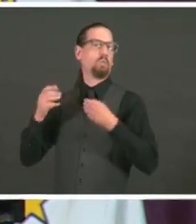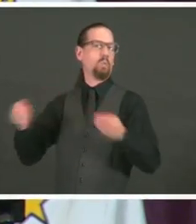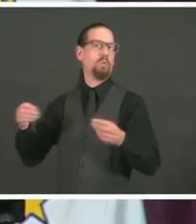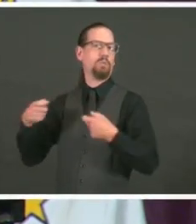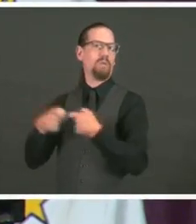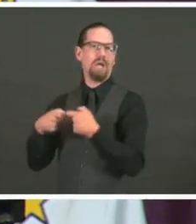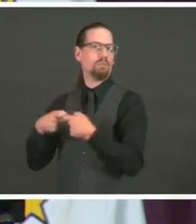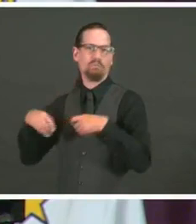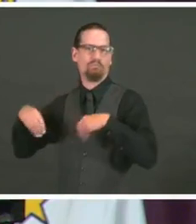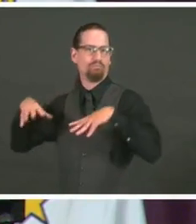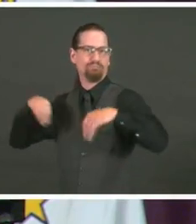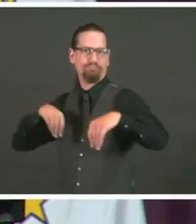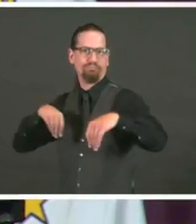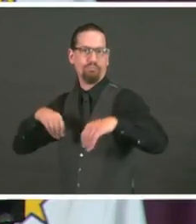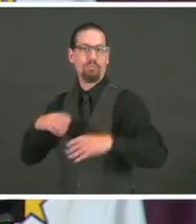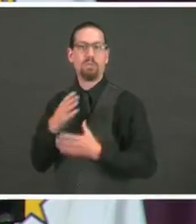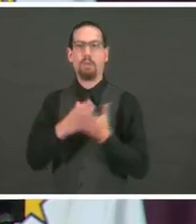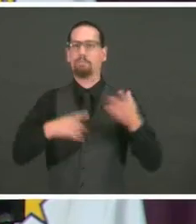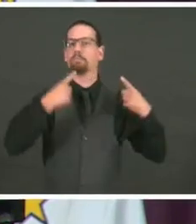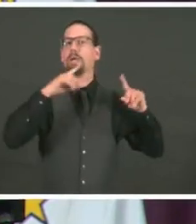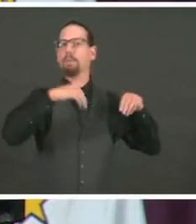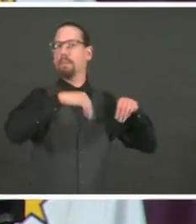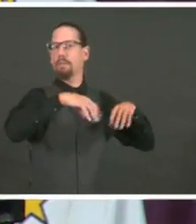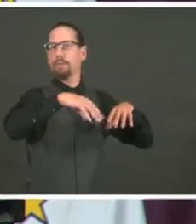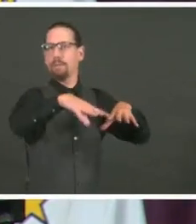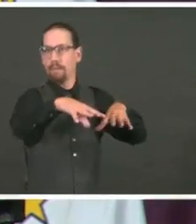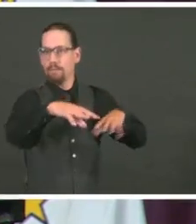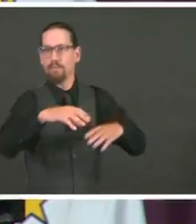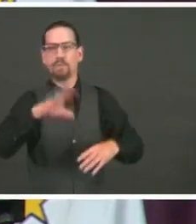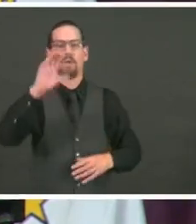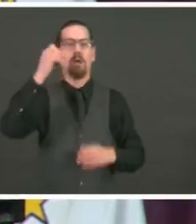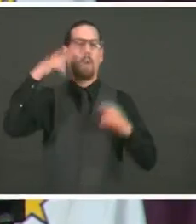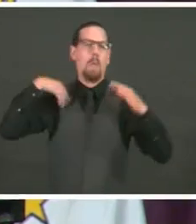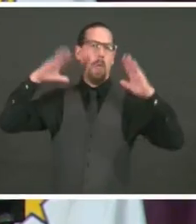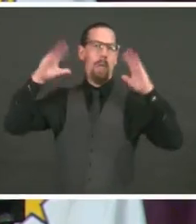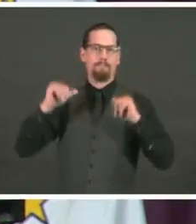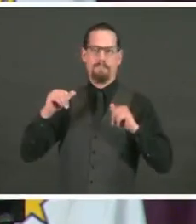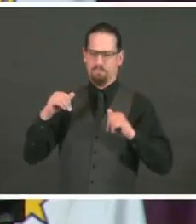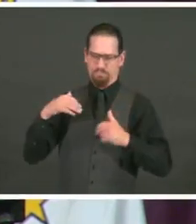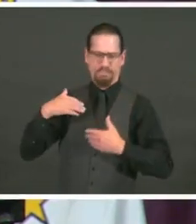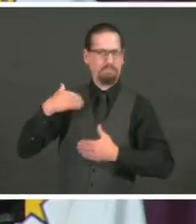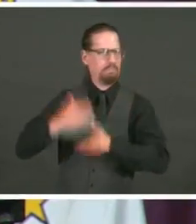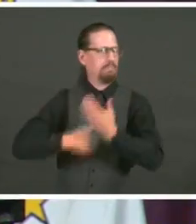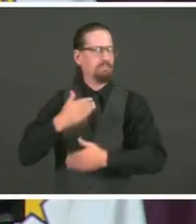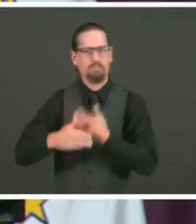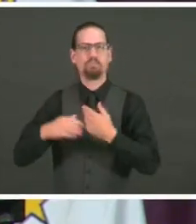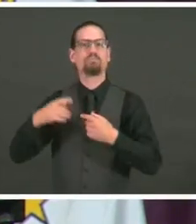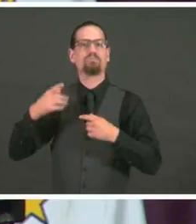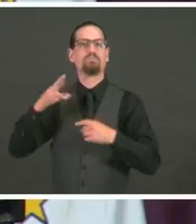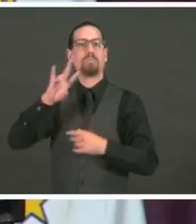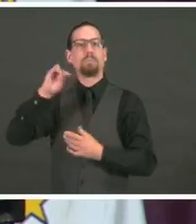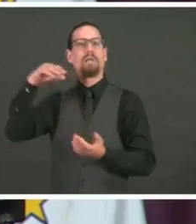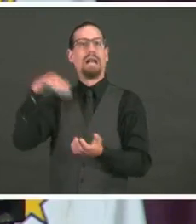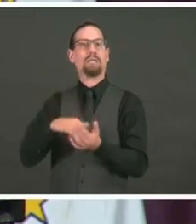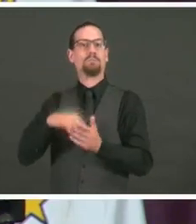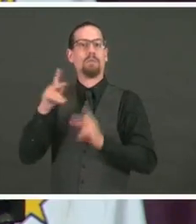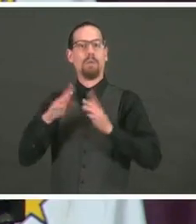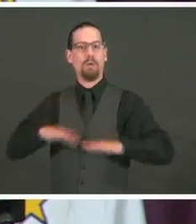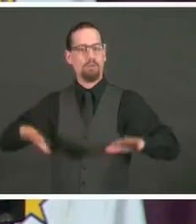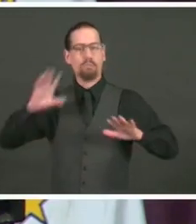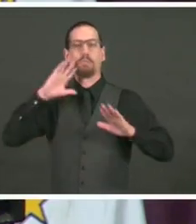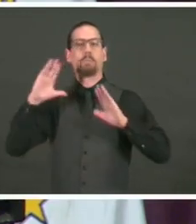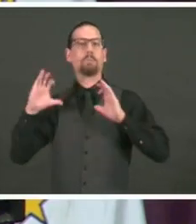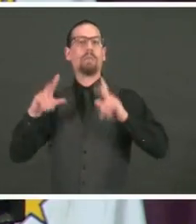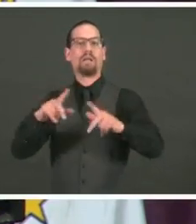as possible to get everybody back up as quickly as possible, and they're working hard. They have lots of trucks